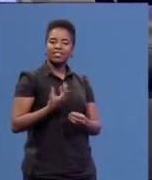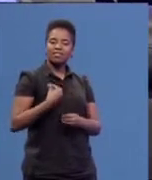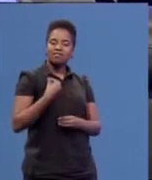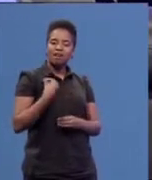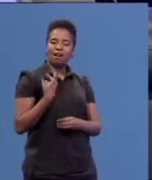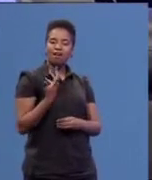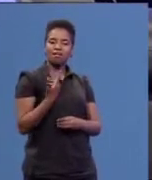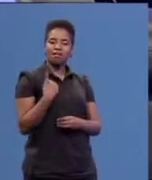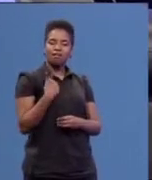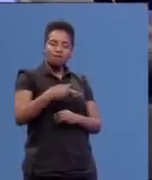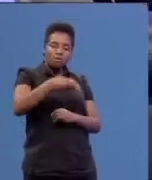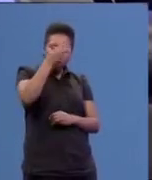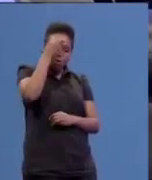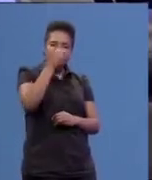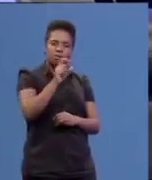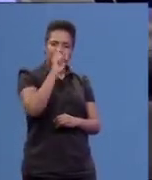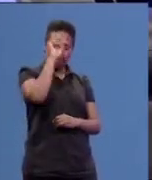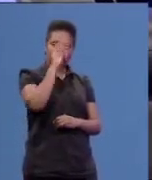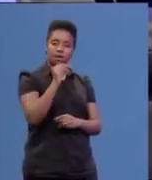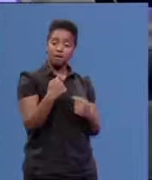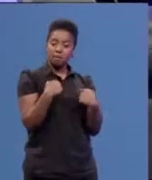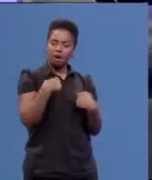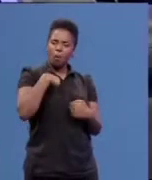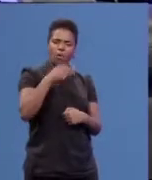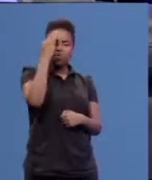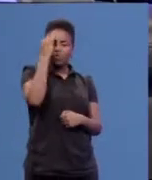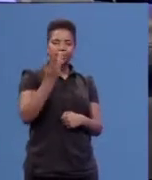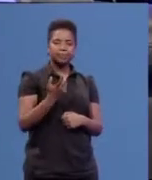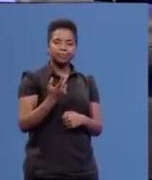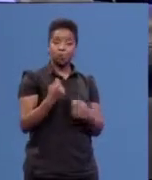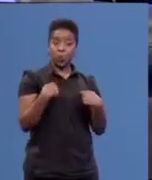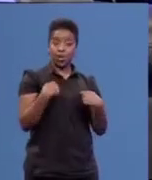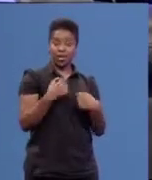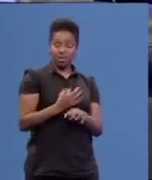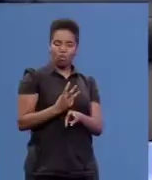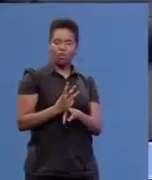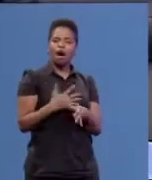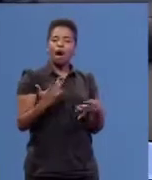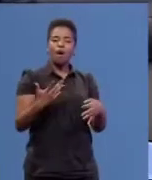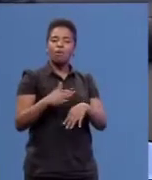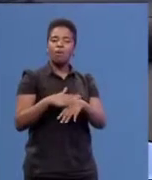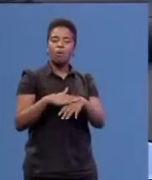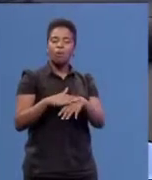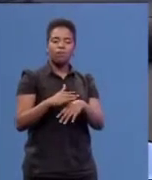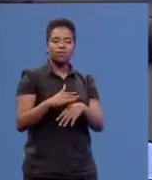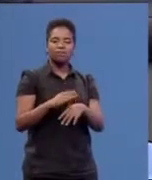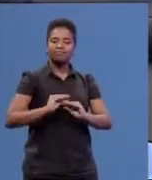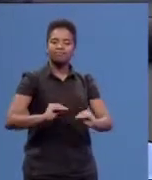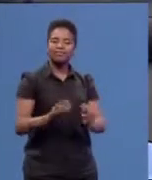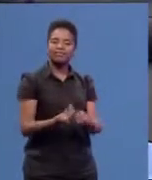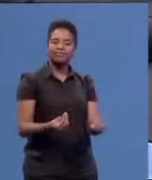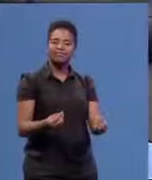engasekho kwi-public eye yabo. So into engifuna ukuyazi ukuthi bangaqhubeka kanjani abazali ukuthi leyo memory kaMandela